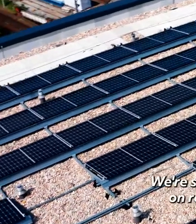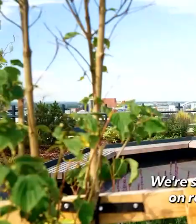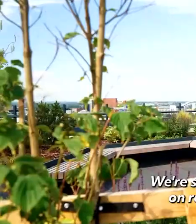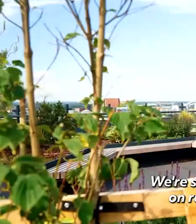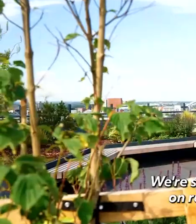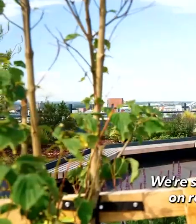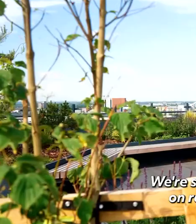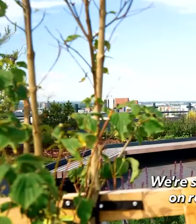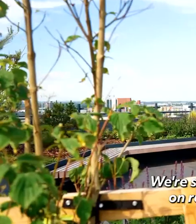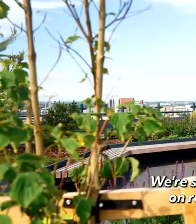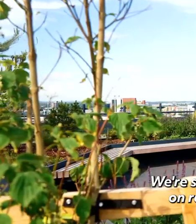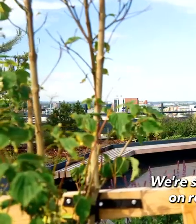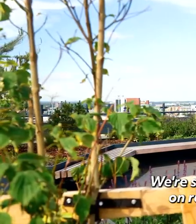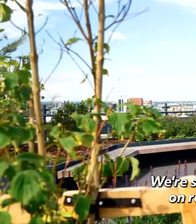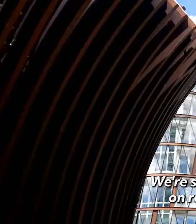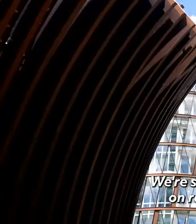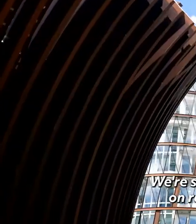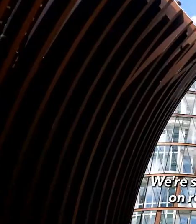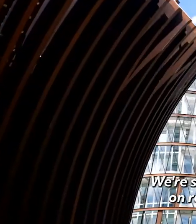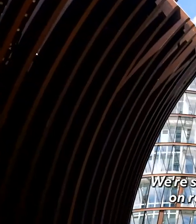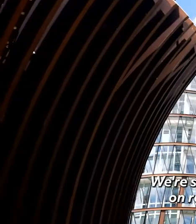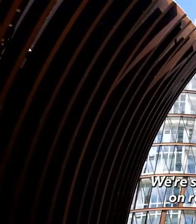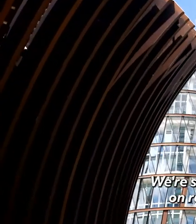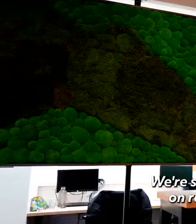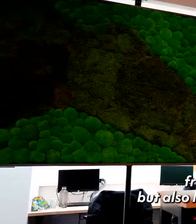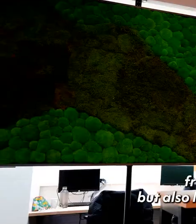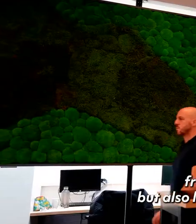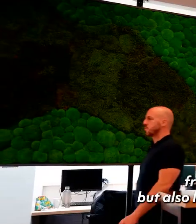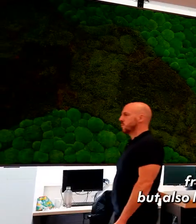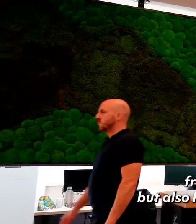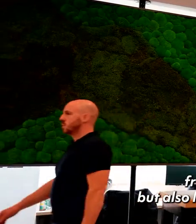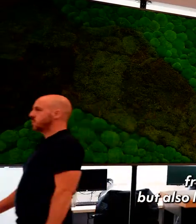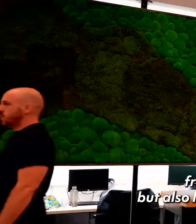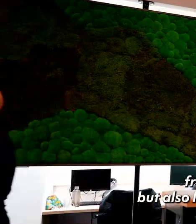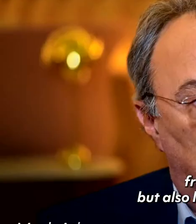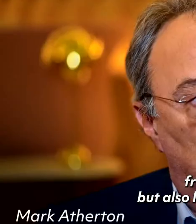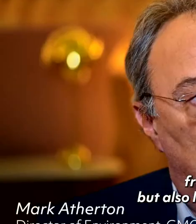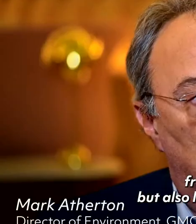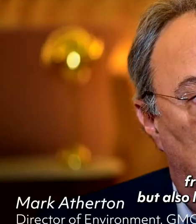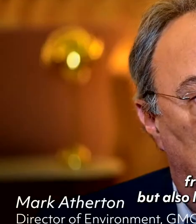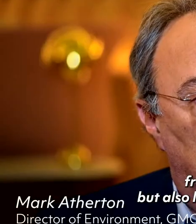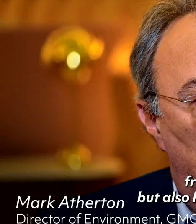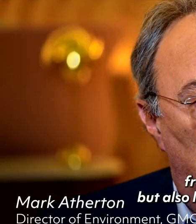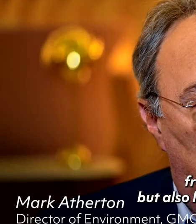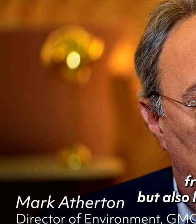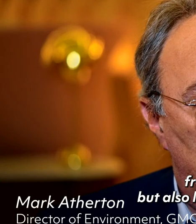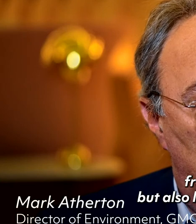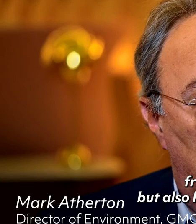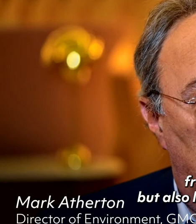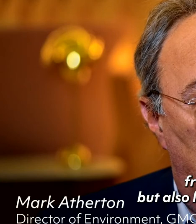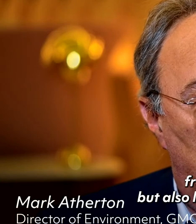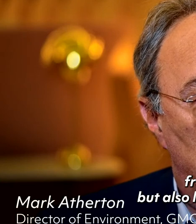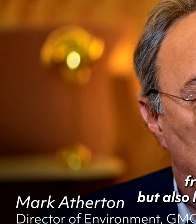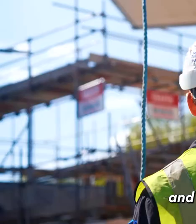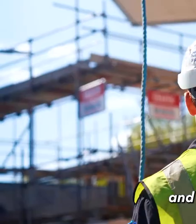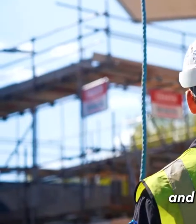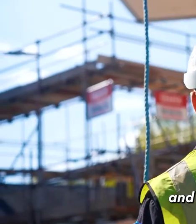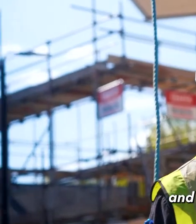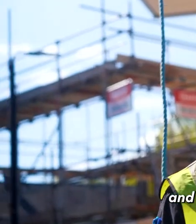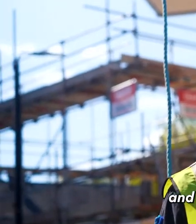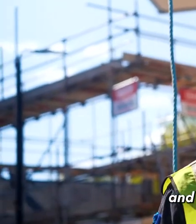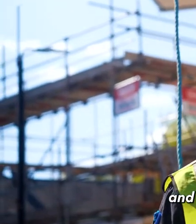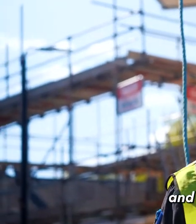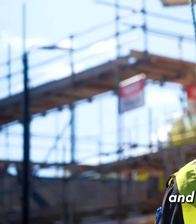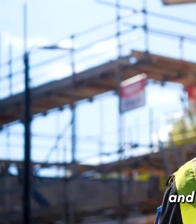We're spending £80 million this year on reducing the carbon impact from public buildings, but also looking at our 1.2 million homes and how